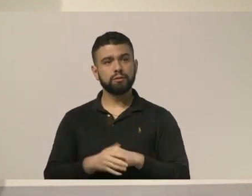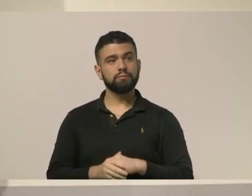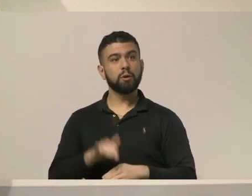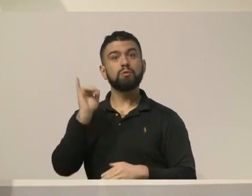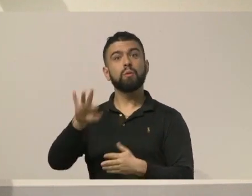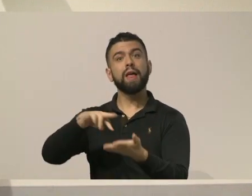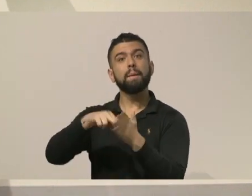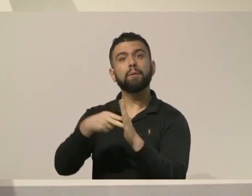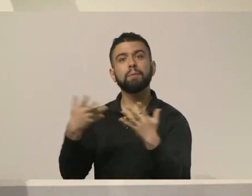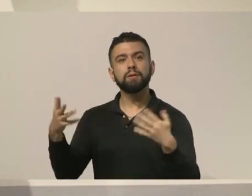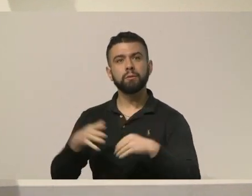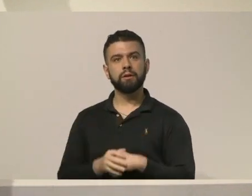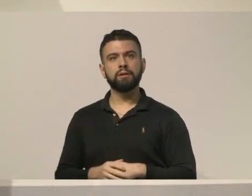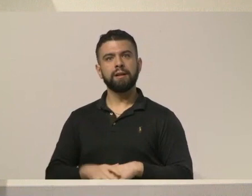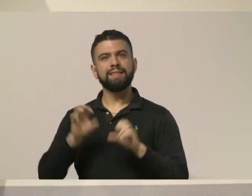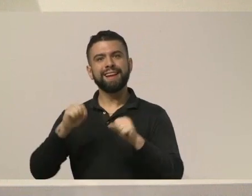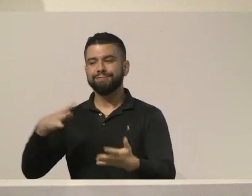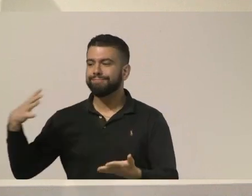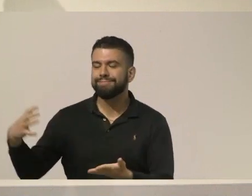most of their time at LaGuardia.